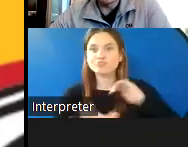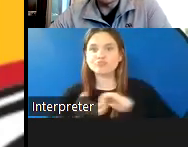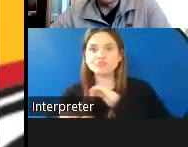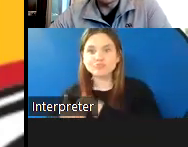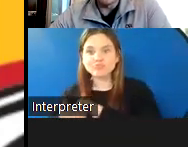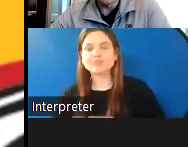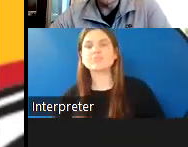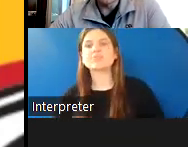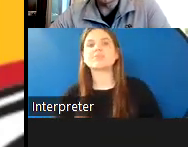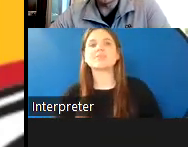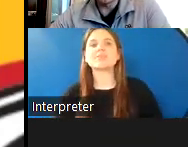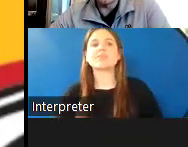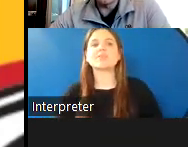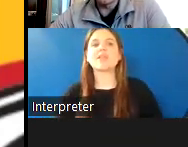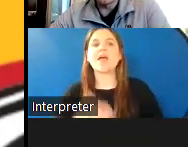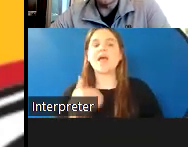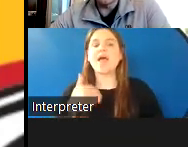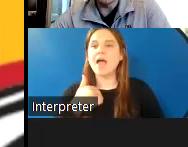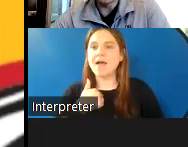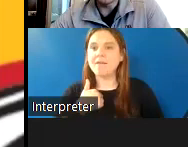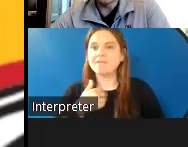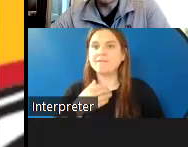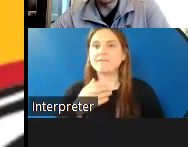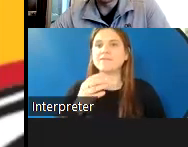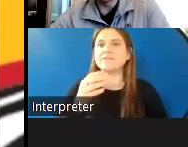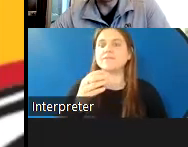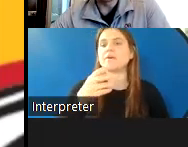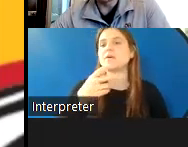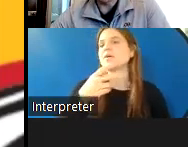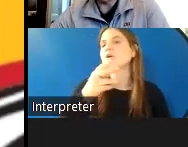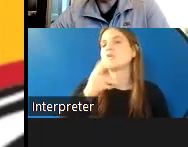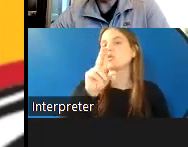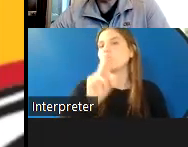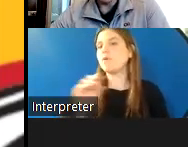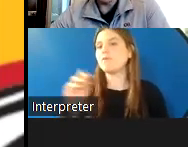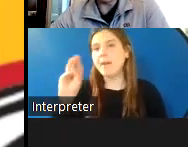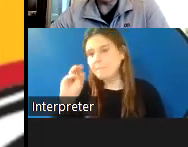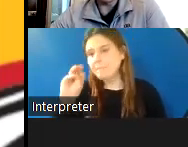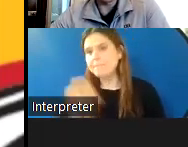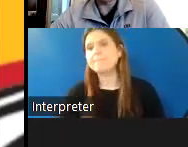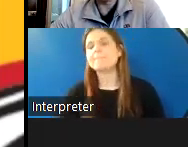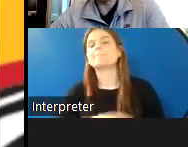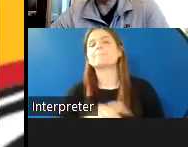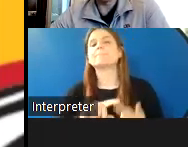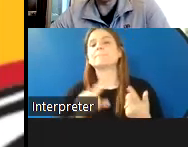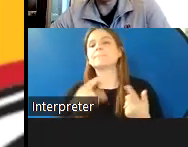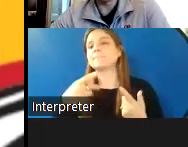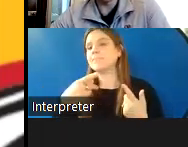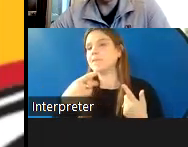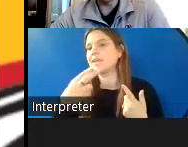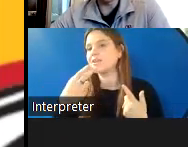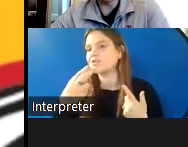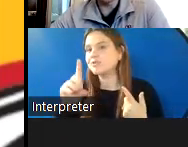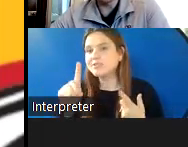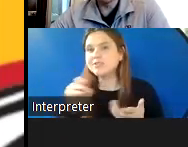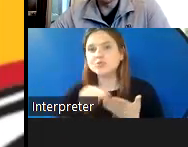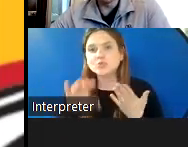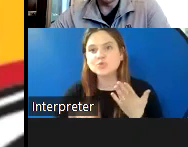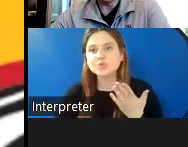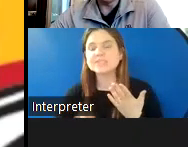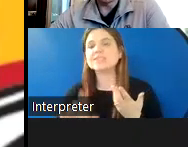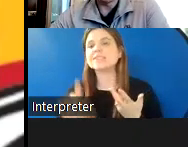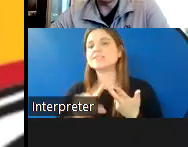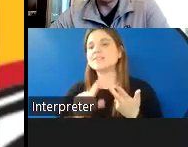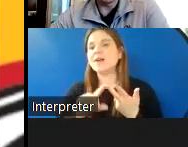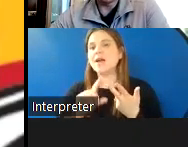got some postdocs starting at the University of Michigan, as well as PhD students who are working in this area, looking at